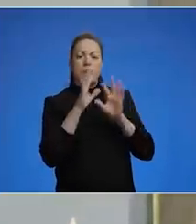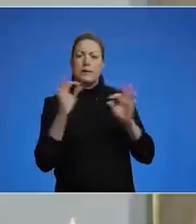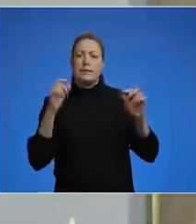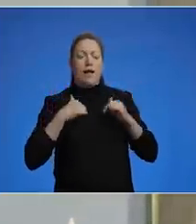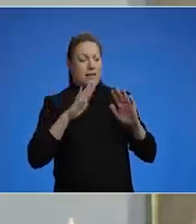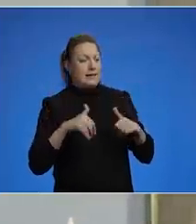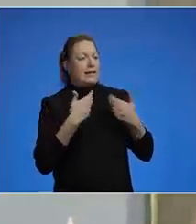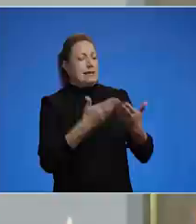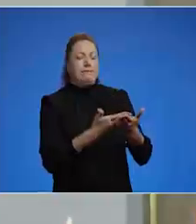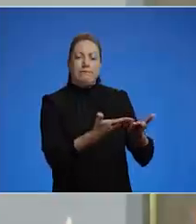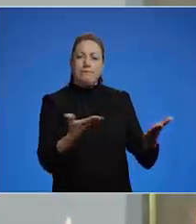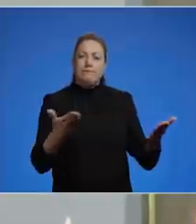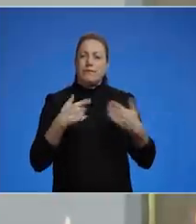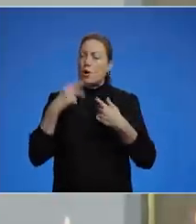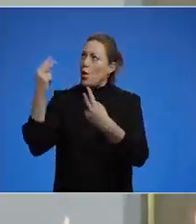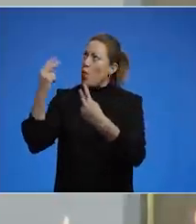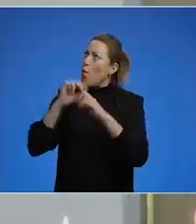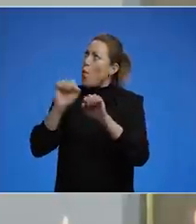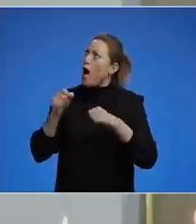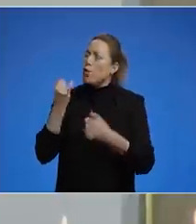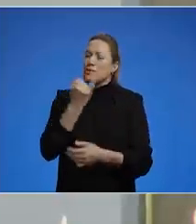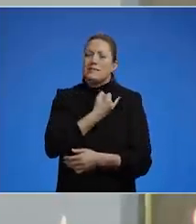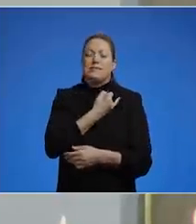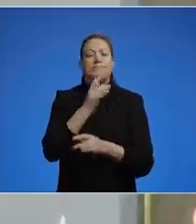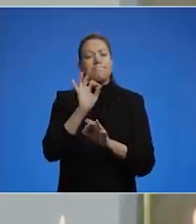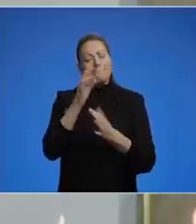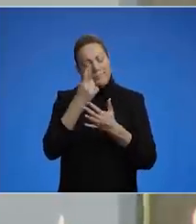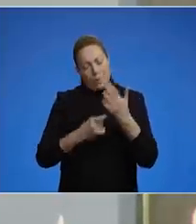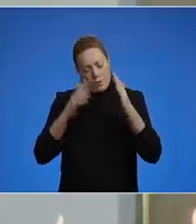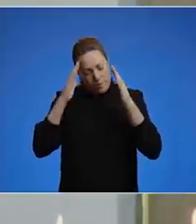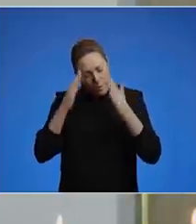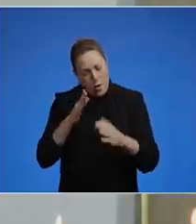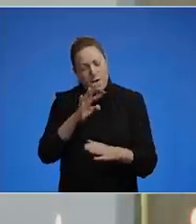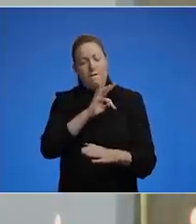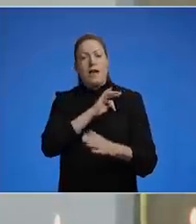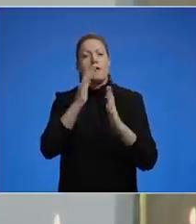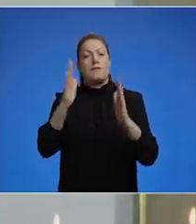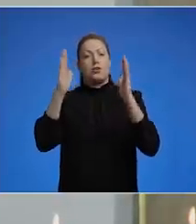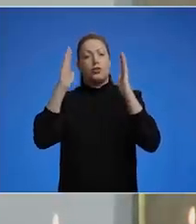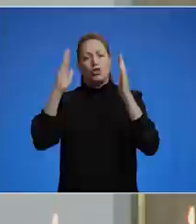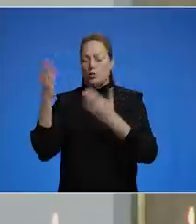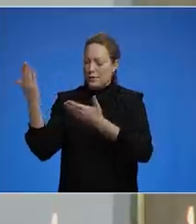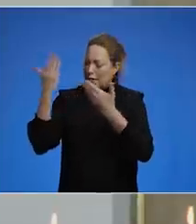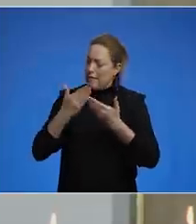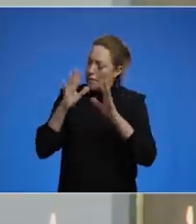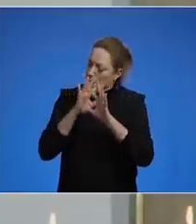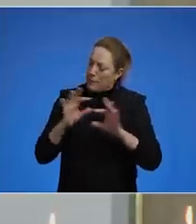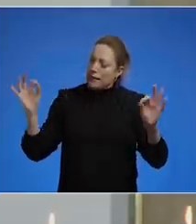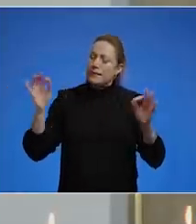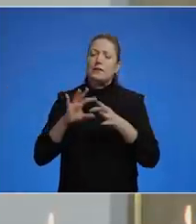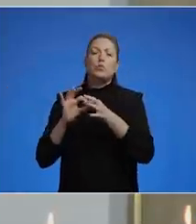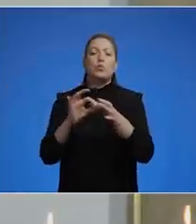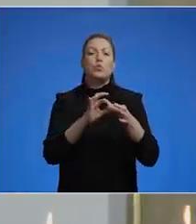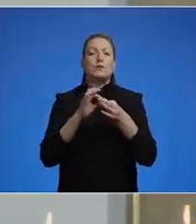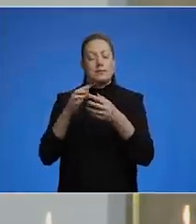peace I give you," look not on our sins but on the faith of your Church, and graciously grant her peace and unity in accordance with